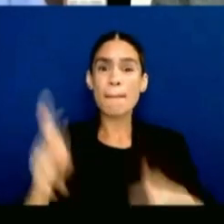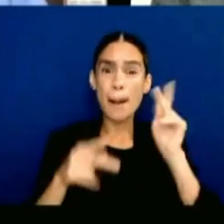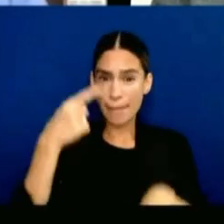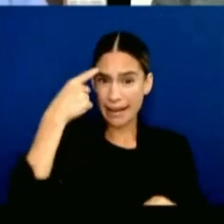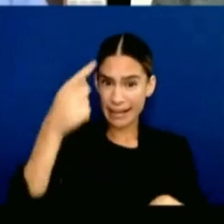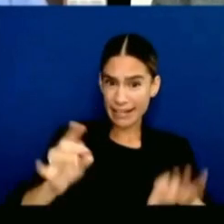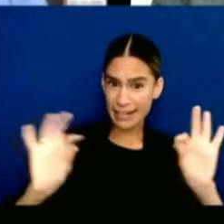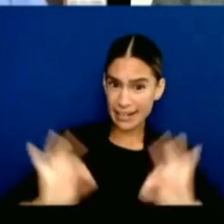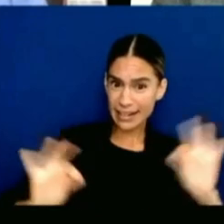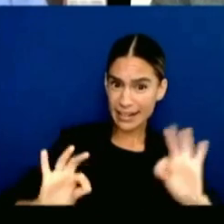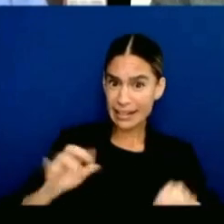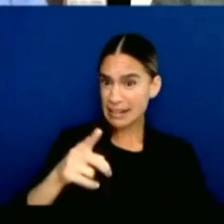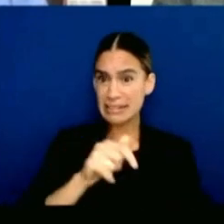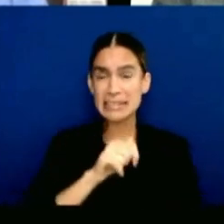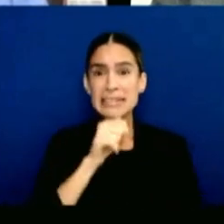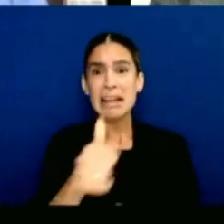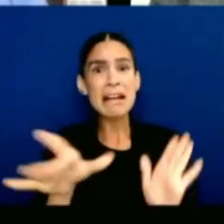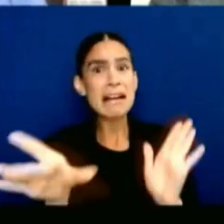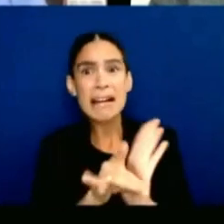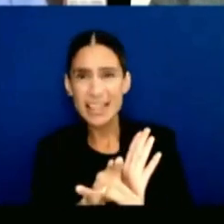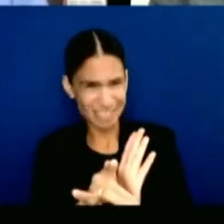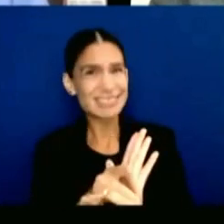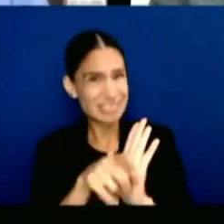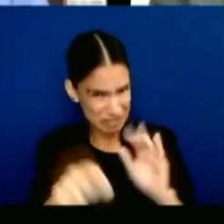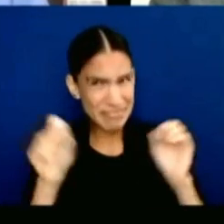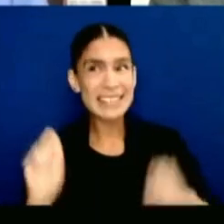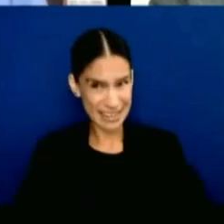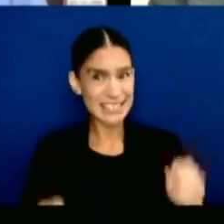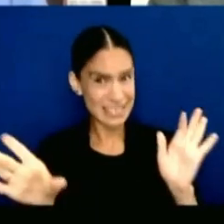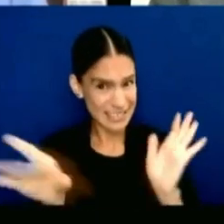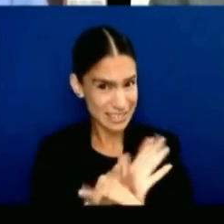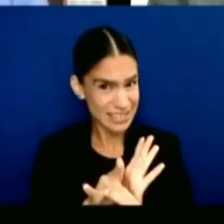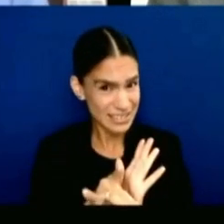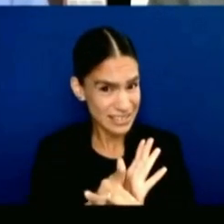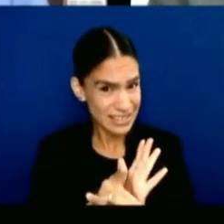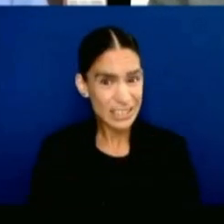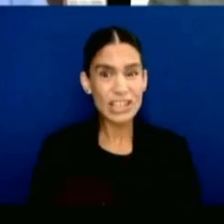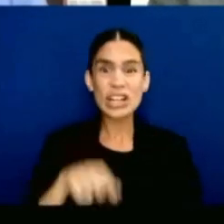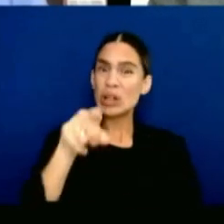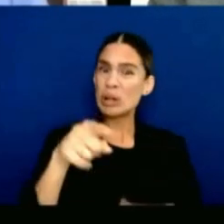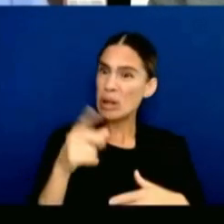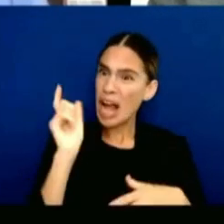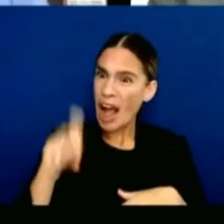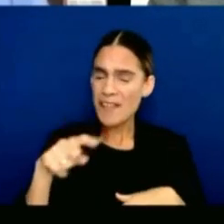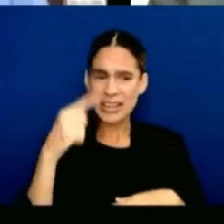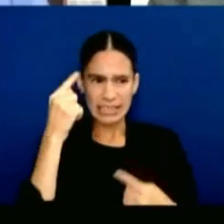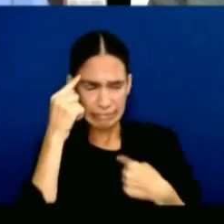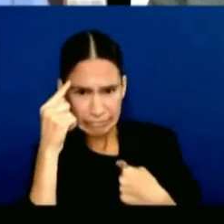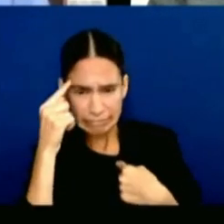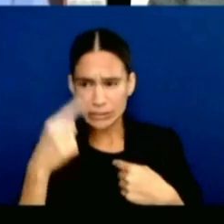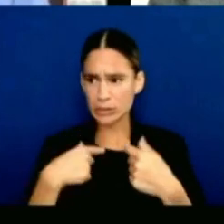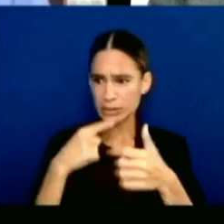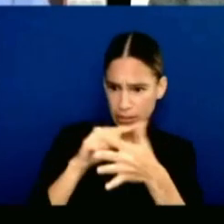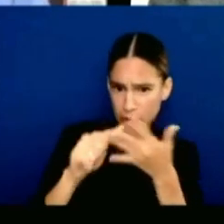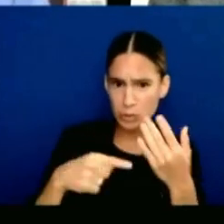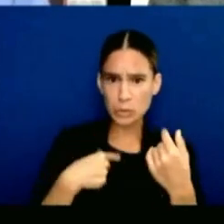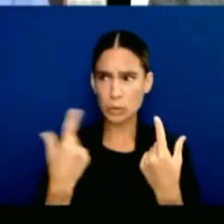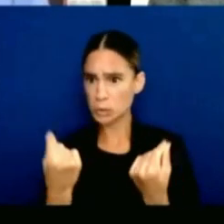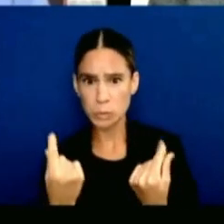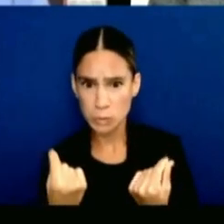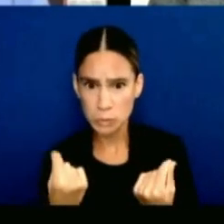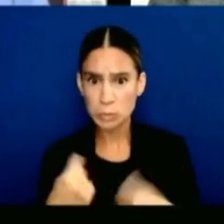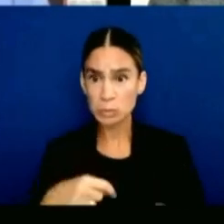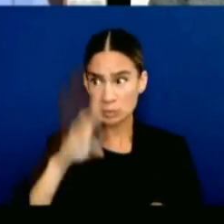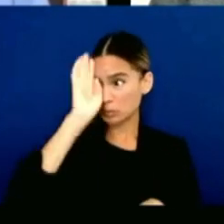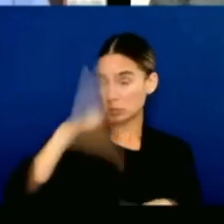this disease, Francis, the more we realize that many young people may not necessarily get sick enough to go to the hospital, but they can